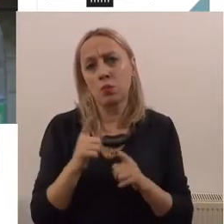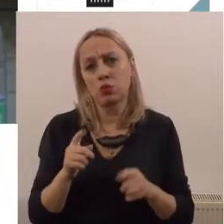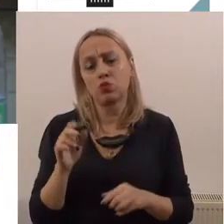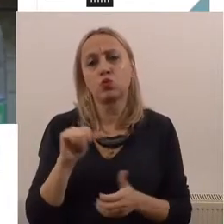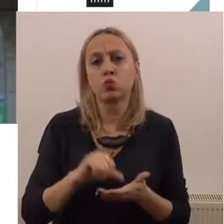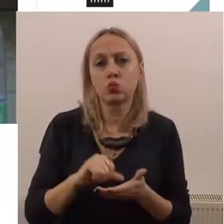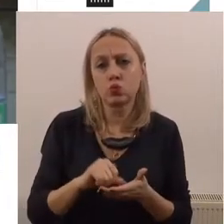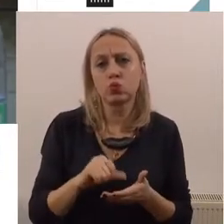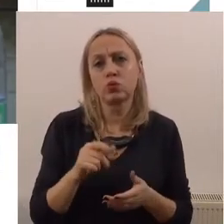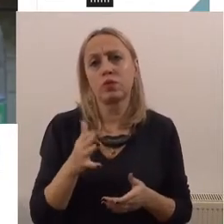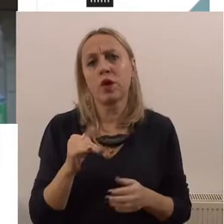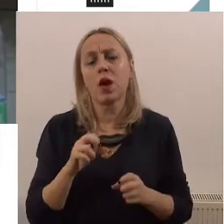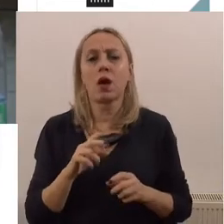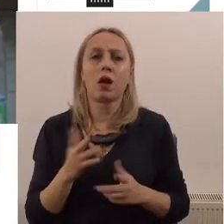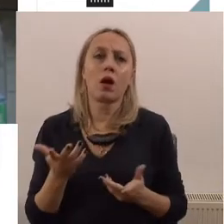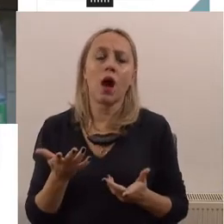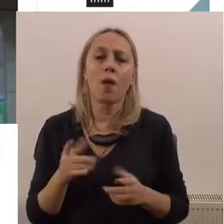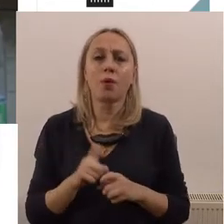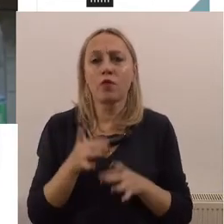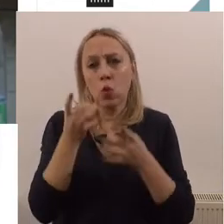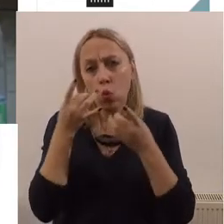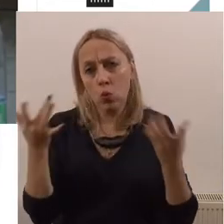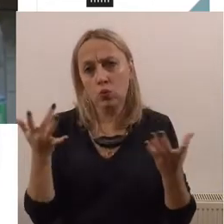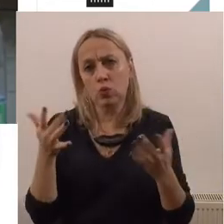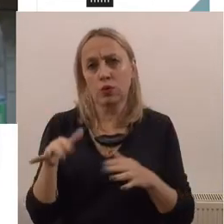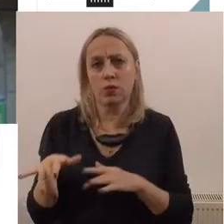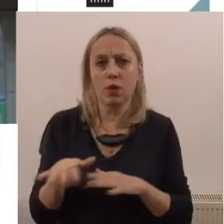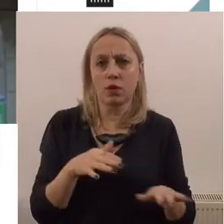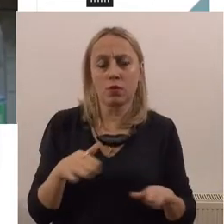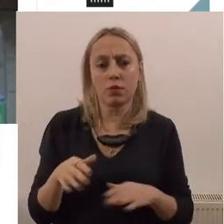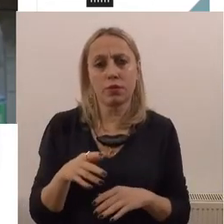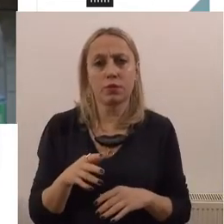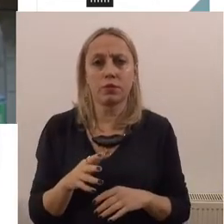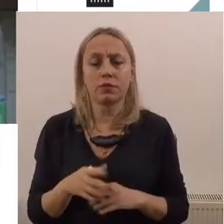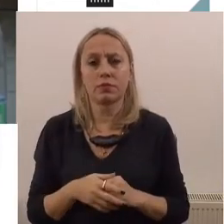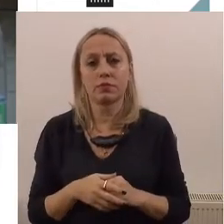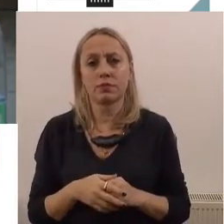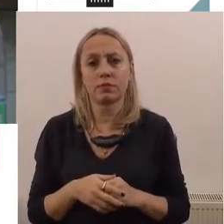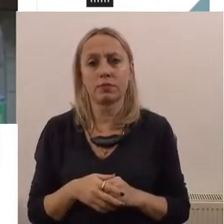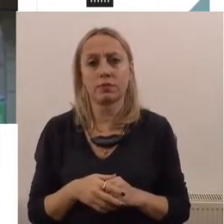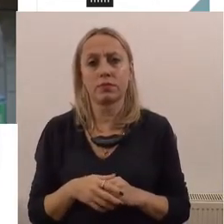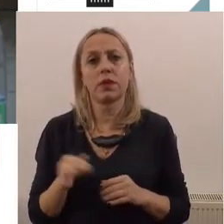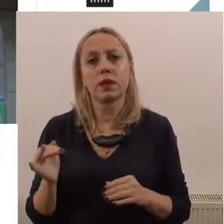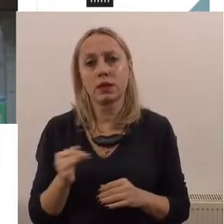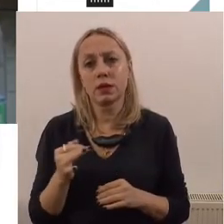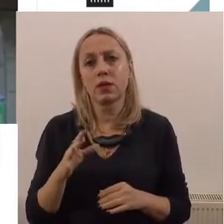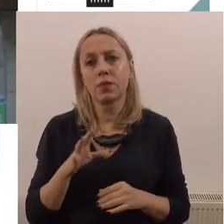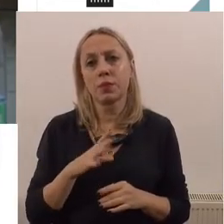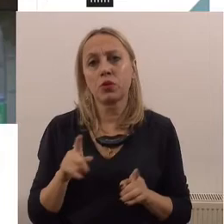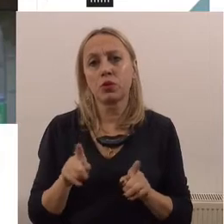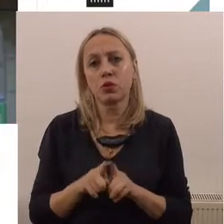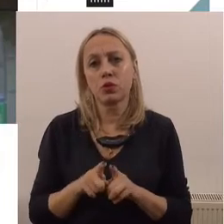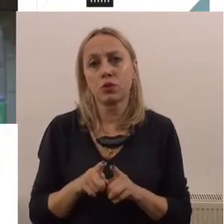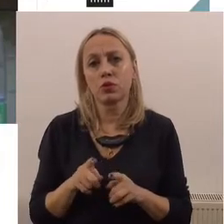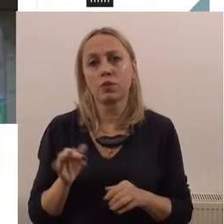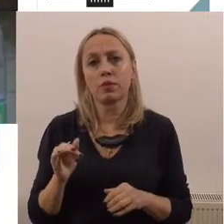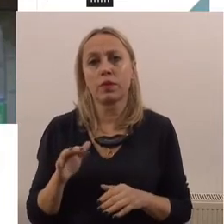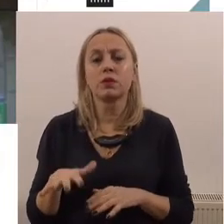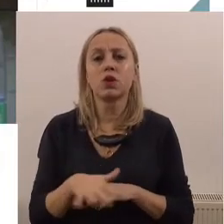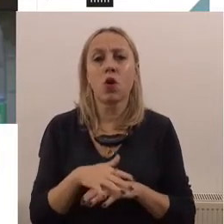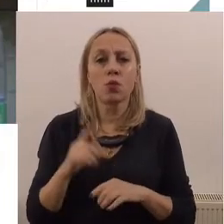and sometimes they're not much interested in taking part in various social and cultural events in the city, in the